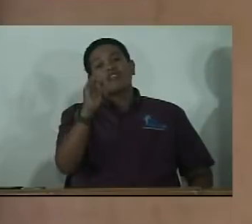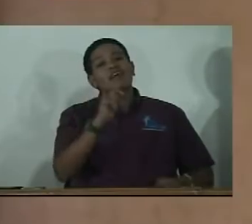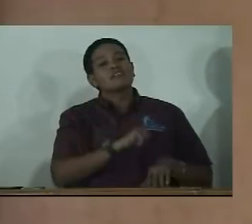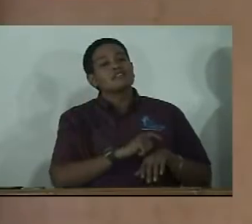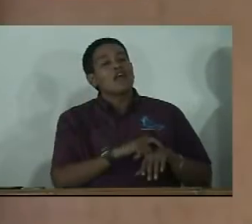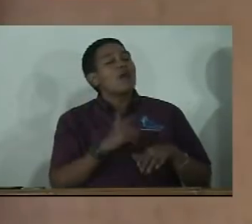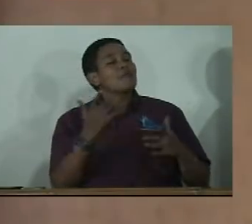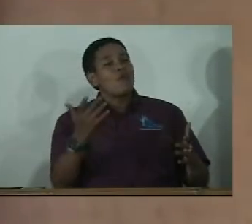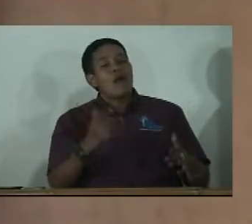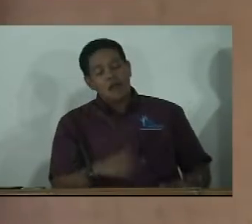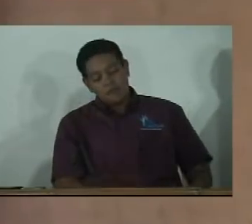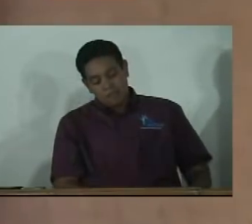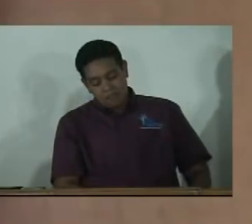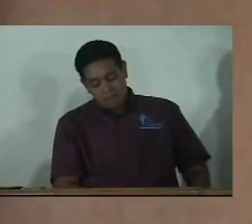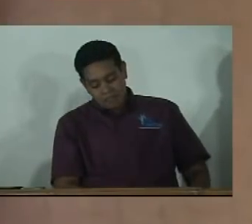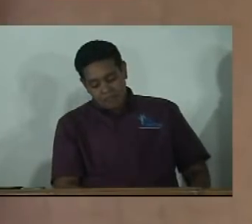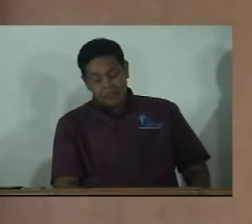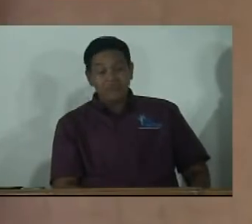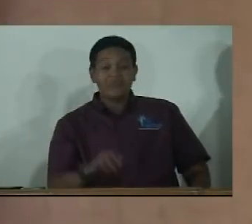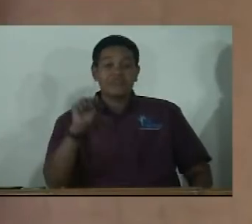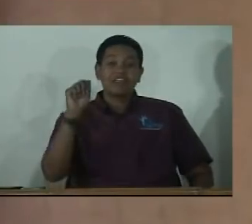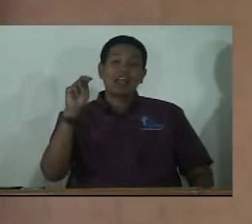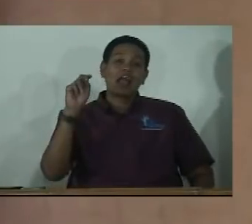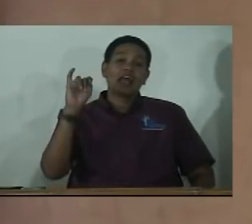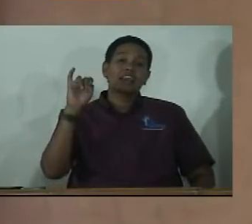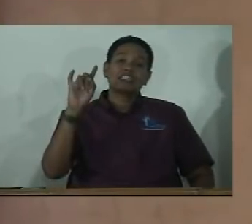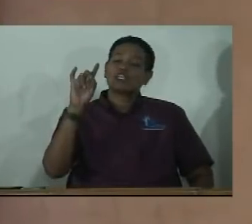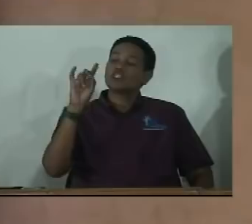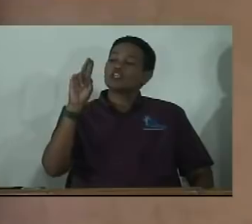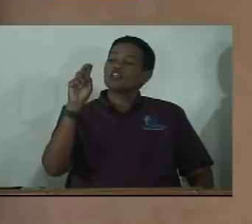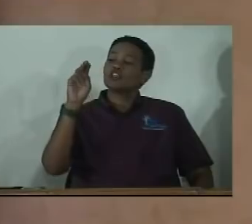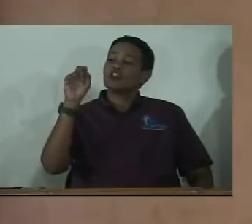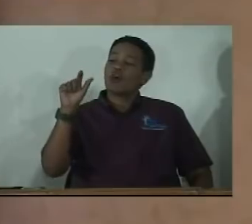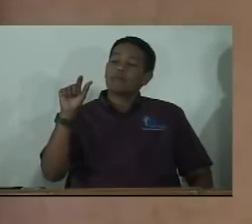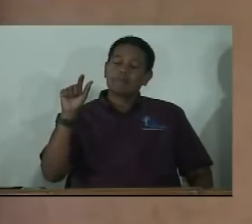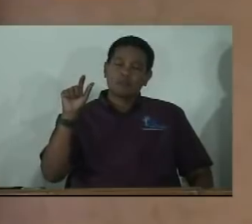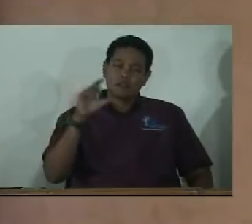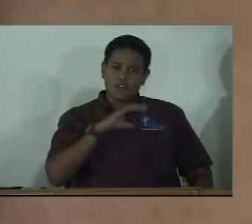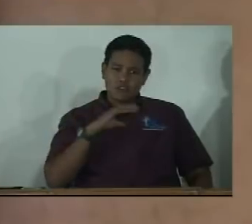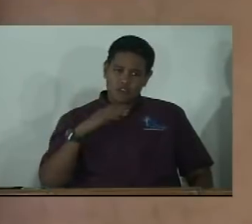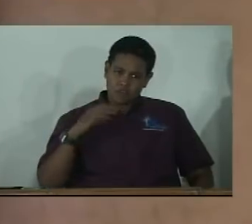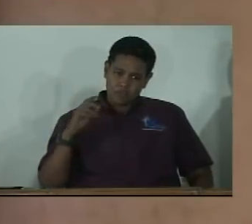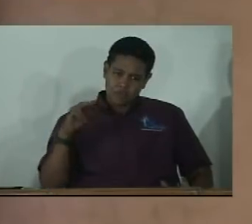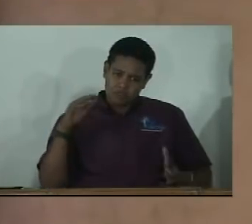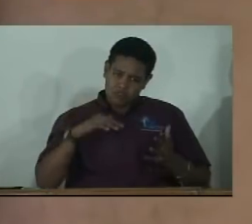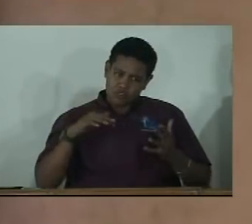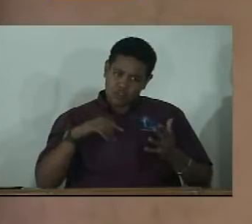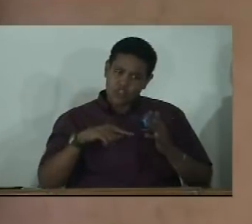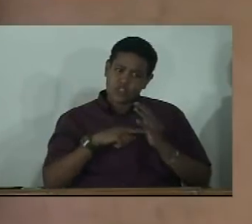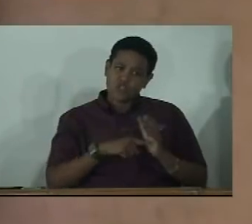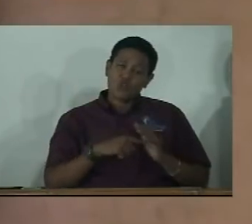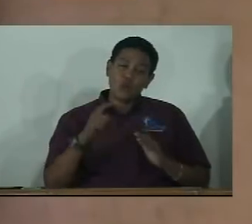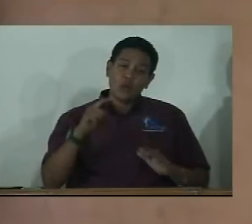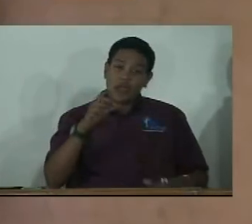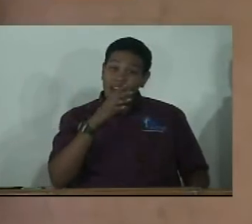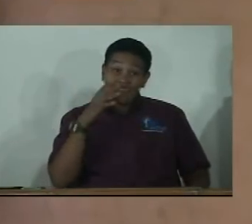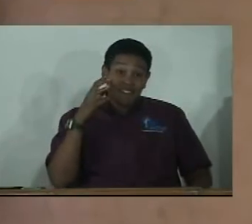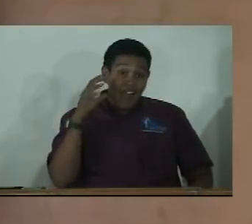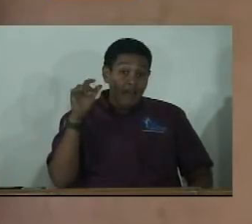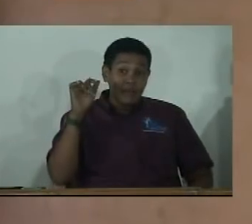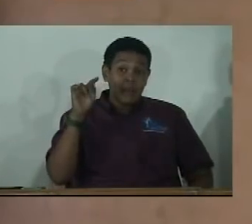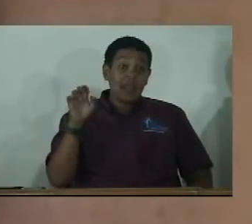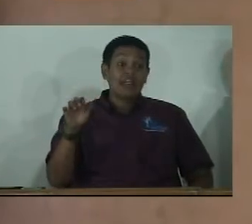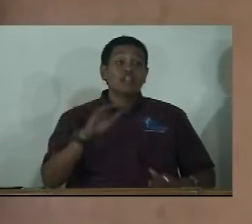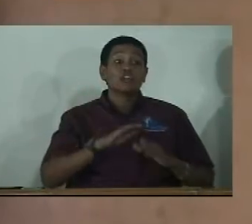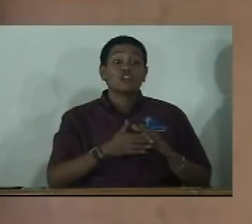the Anti-Dumping Commission did a study which showed that at the farm gate, Jamaican